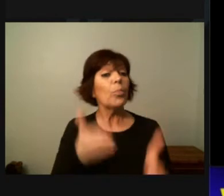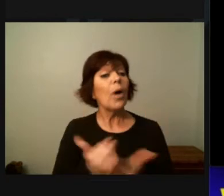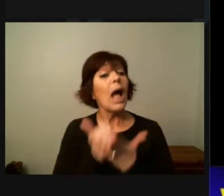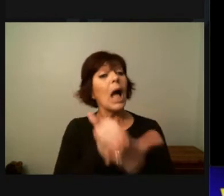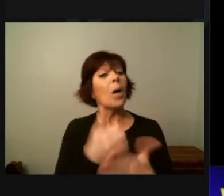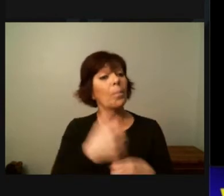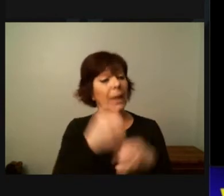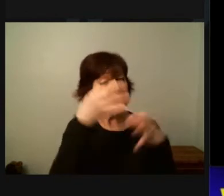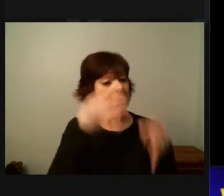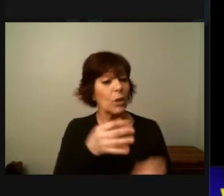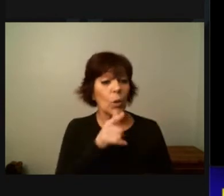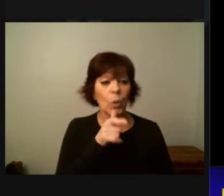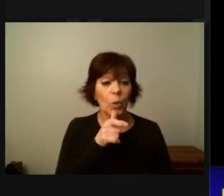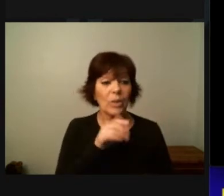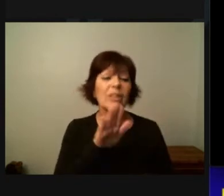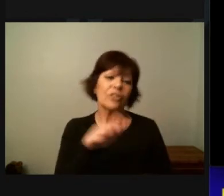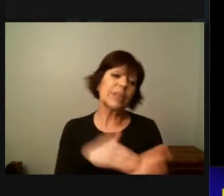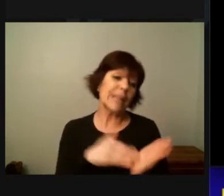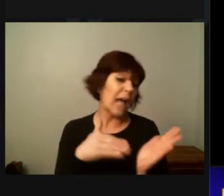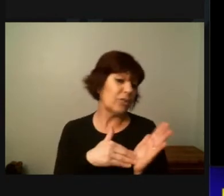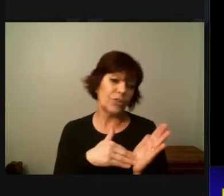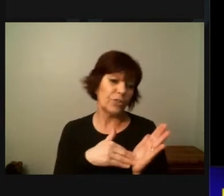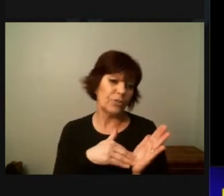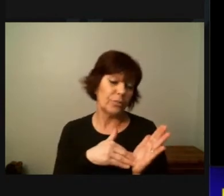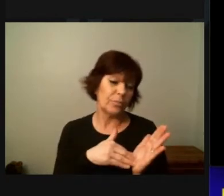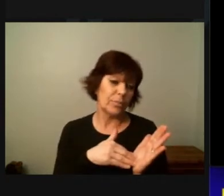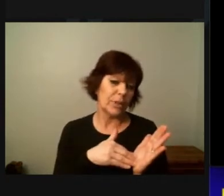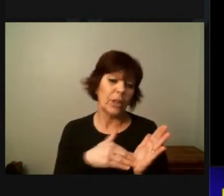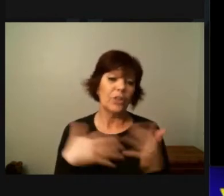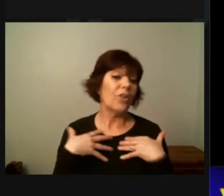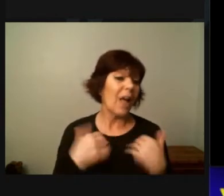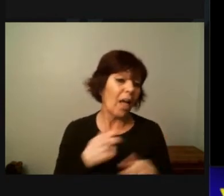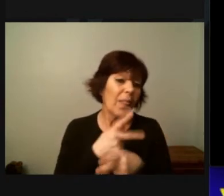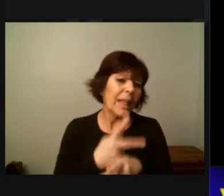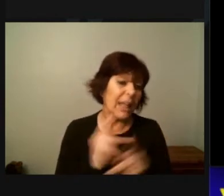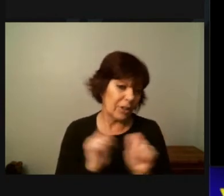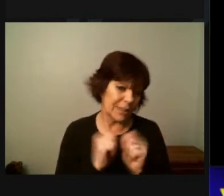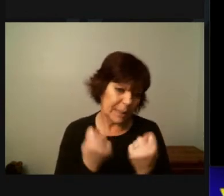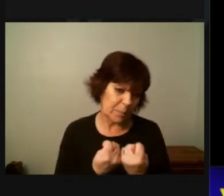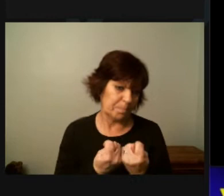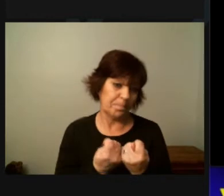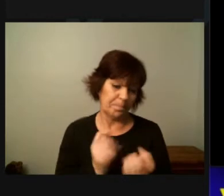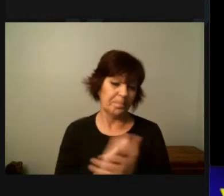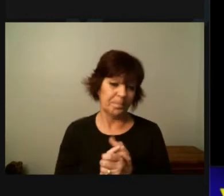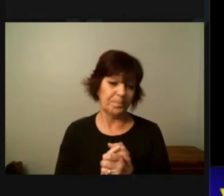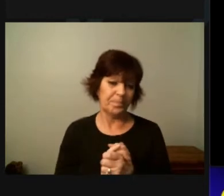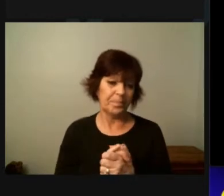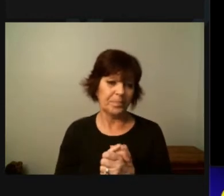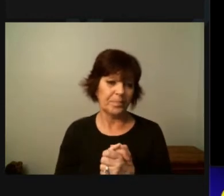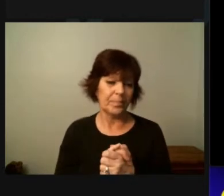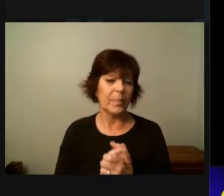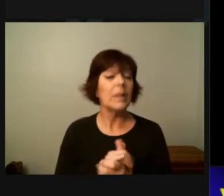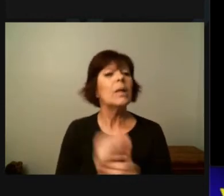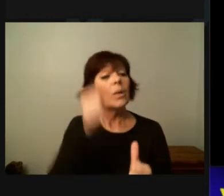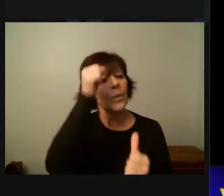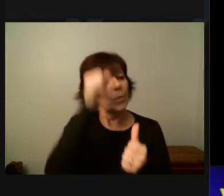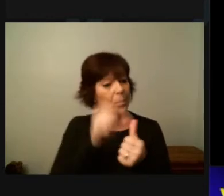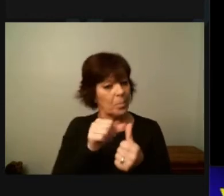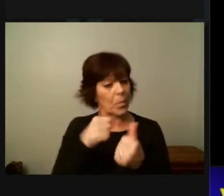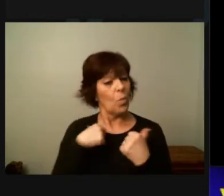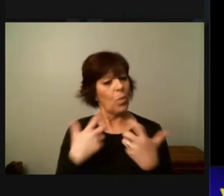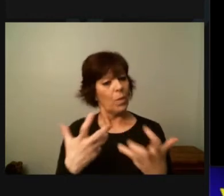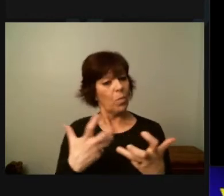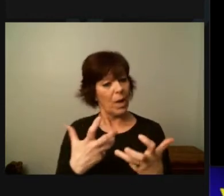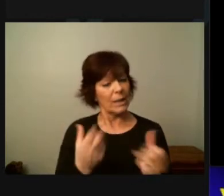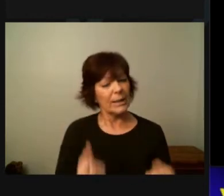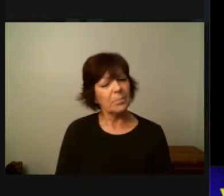decision is your medical healthcare team or your primary care provider. Keep in mind that we want to get as